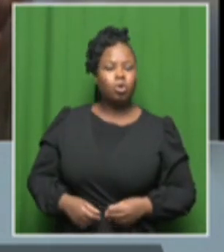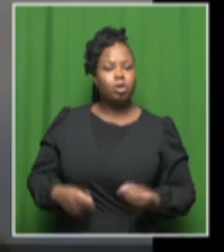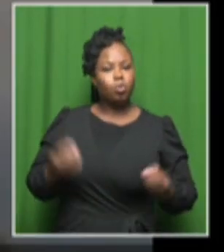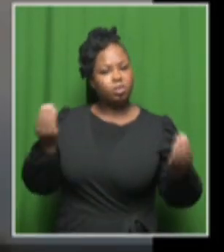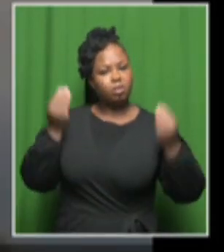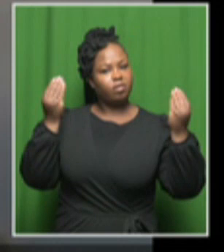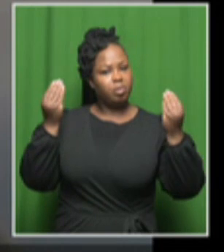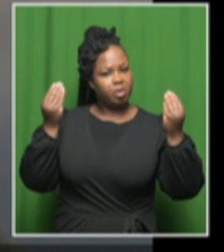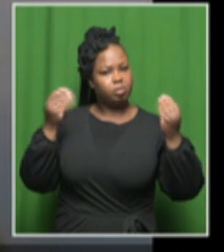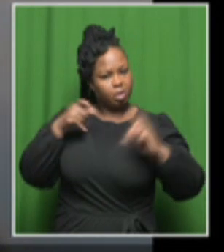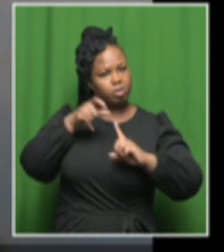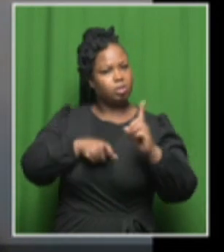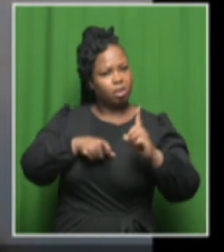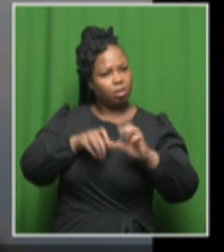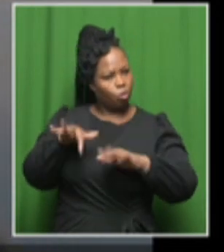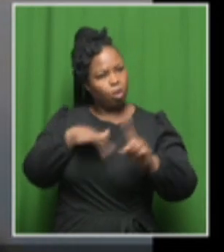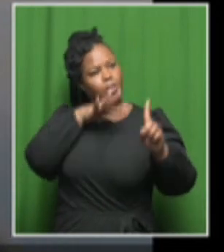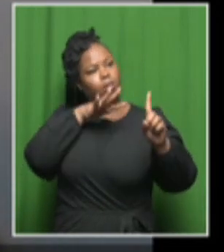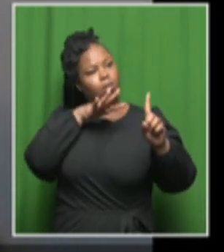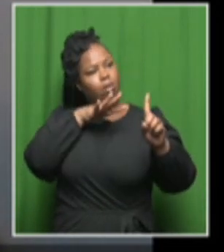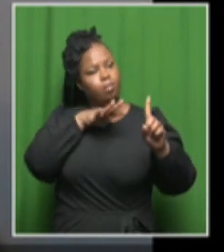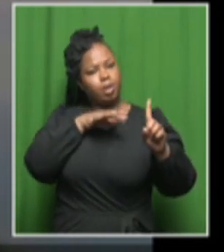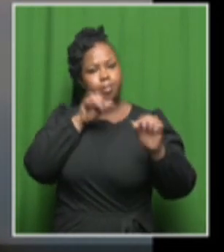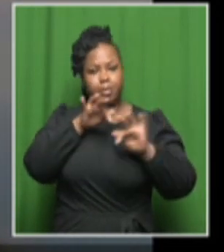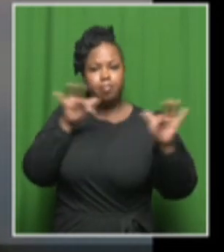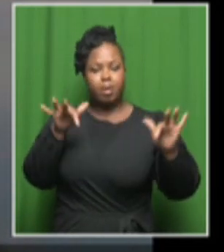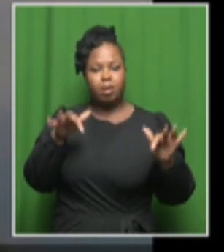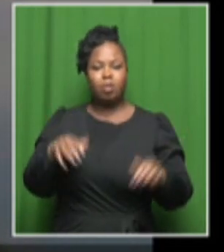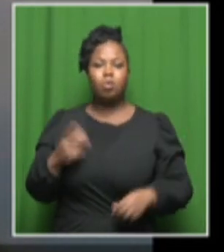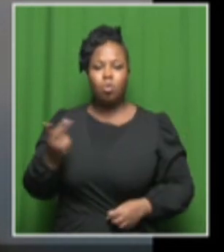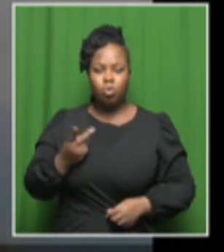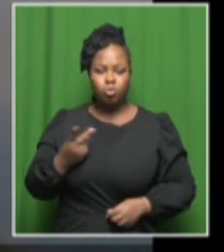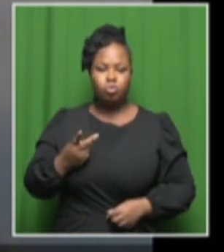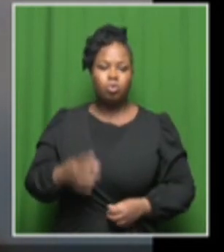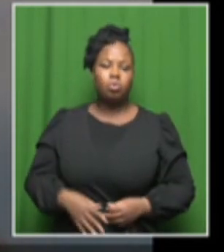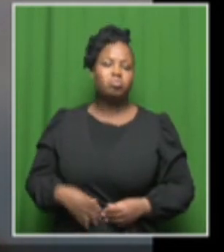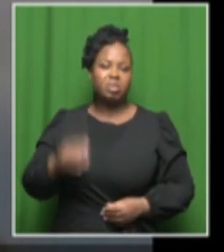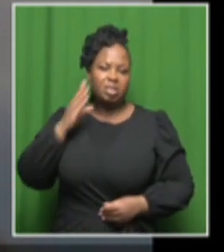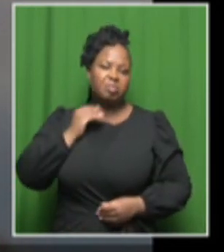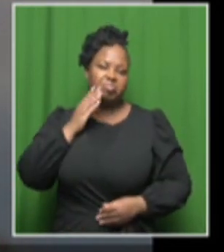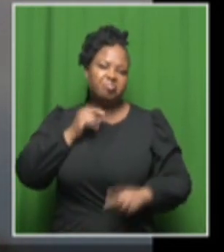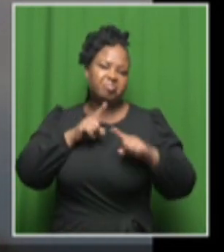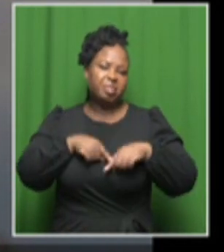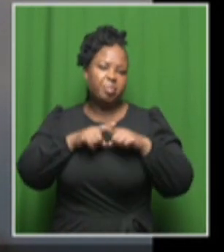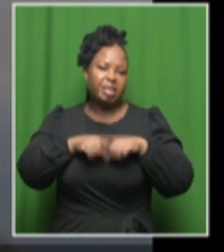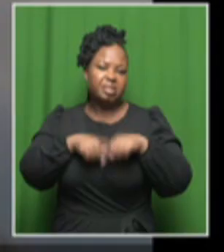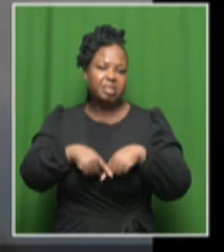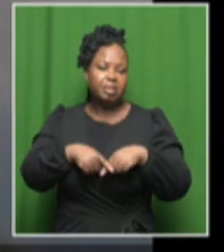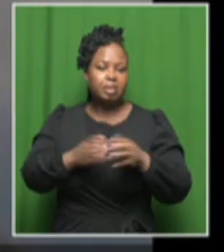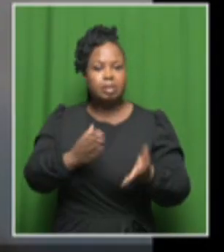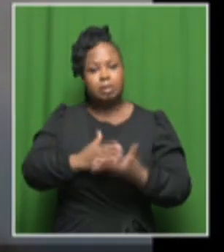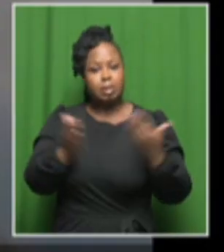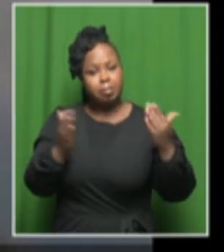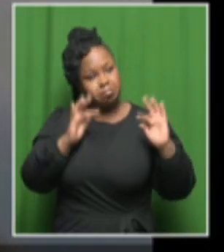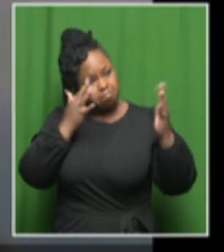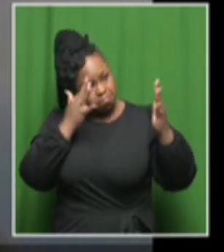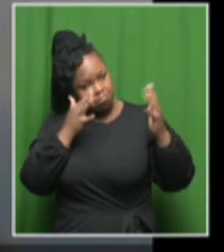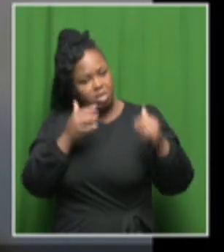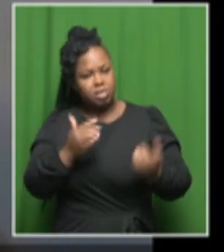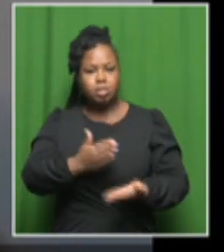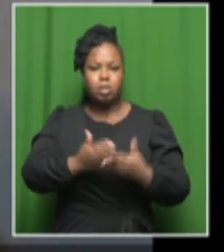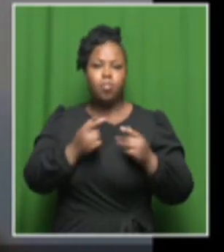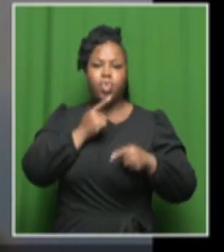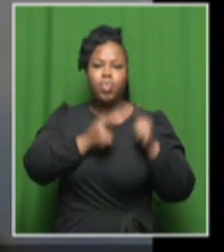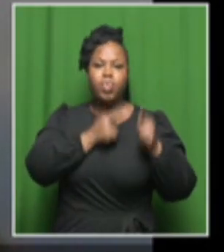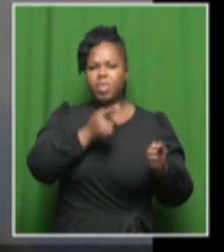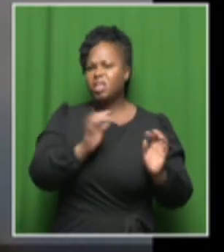And people will always reflect on how they would have experienced him subject to where they stand in society. So some people would applaud, some people would criticize,